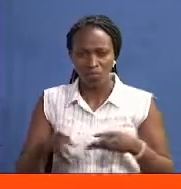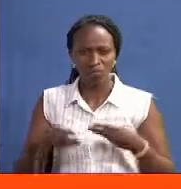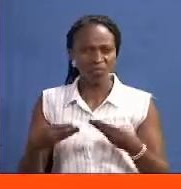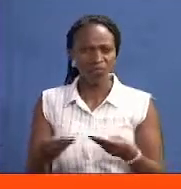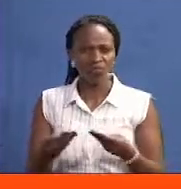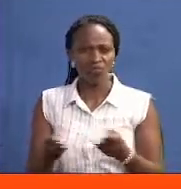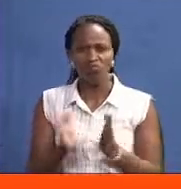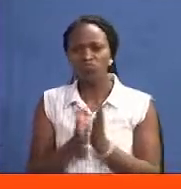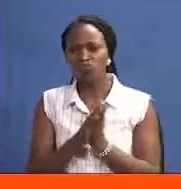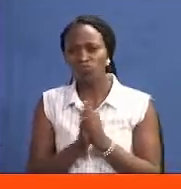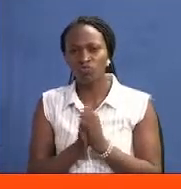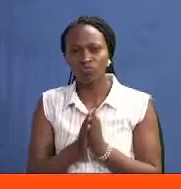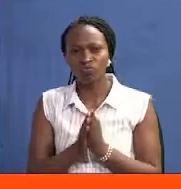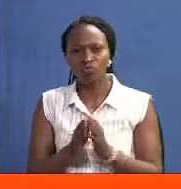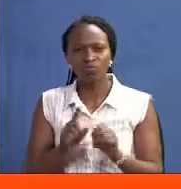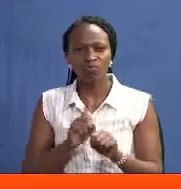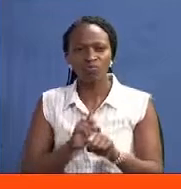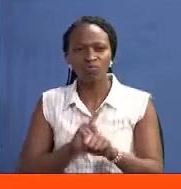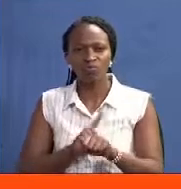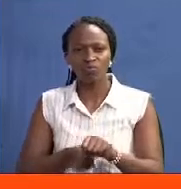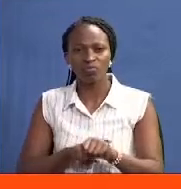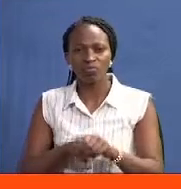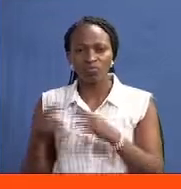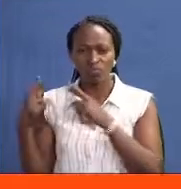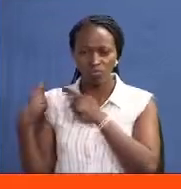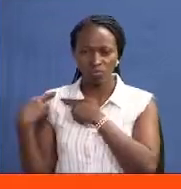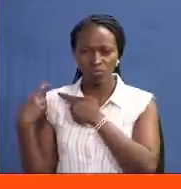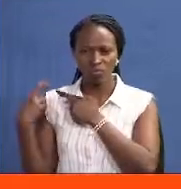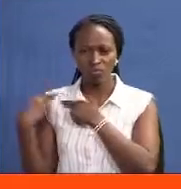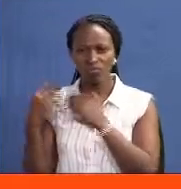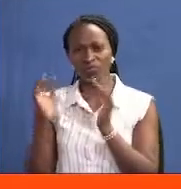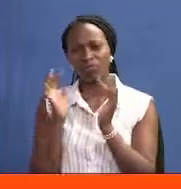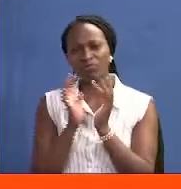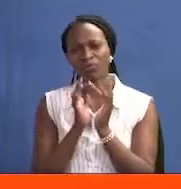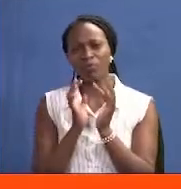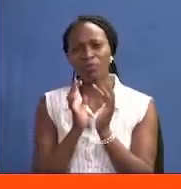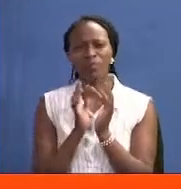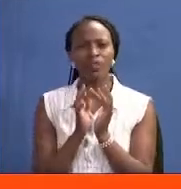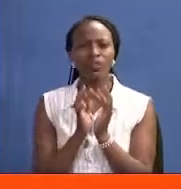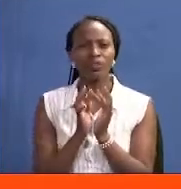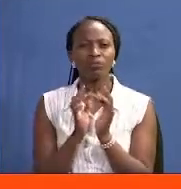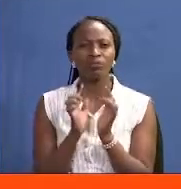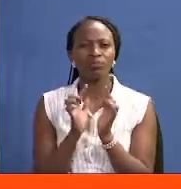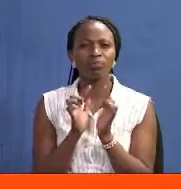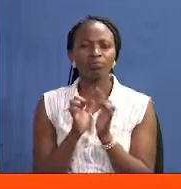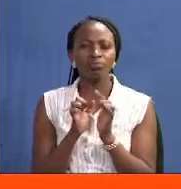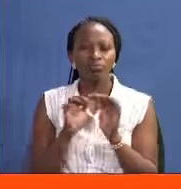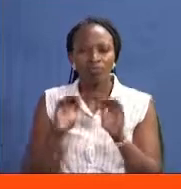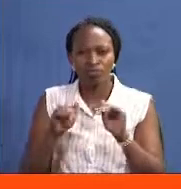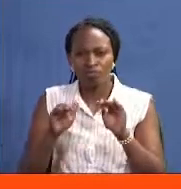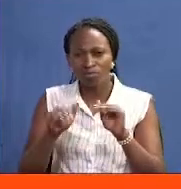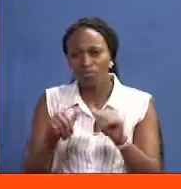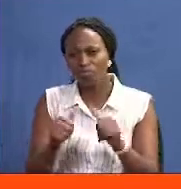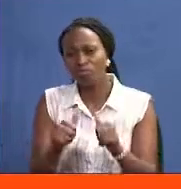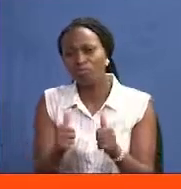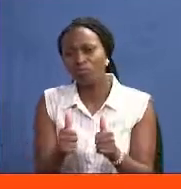Once the buzz has died, I think it is the responsibility of the media to you know, make follow-ups on these things, because